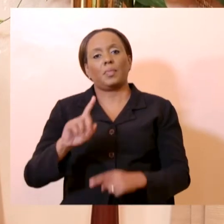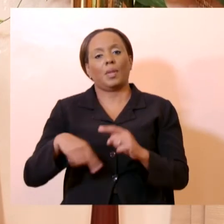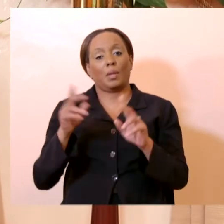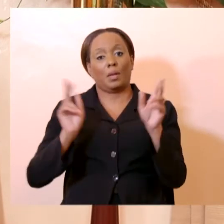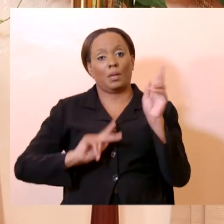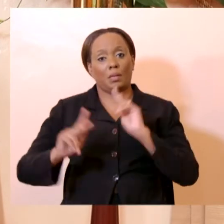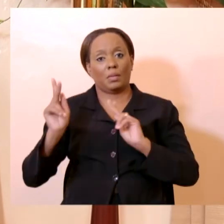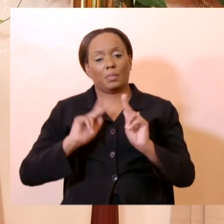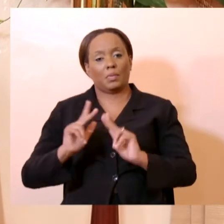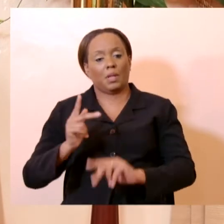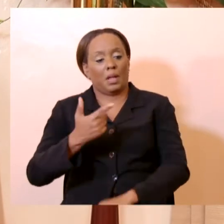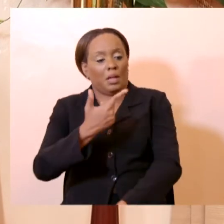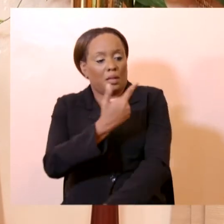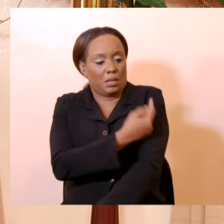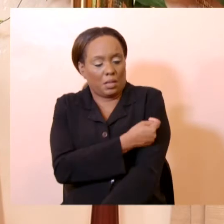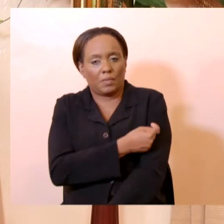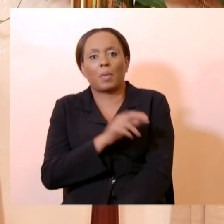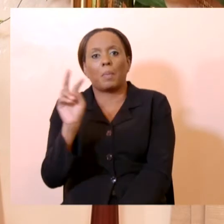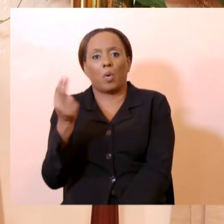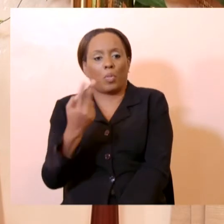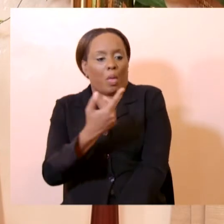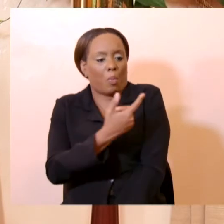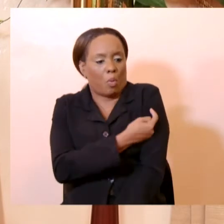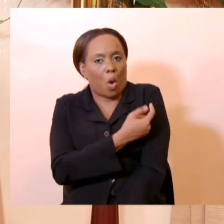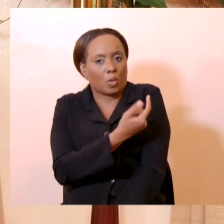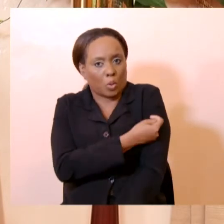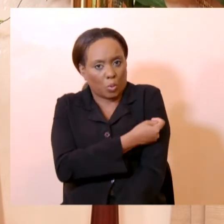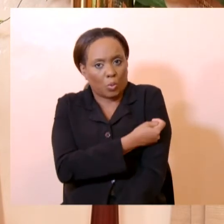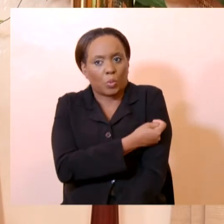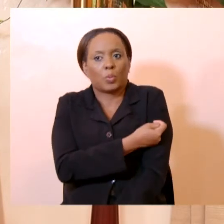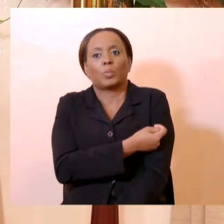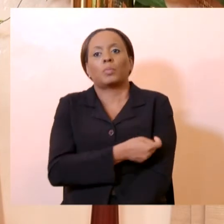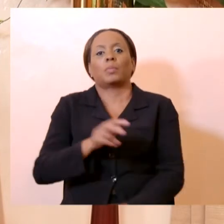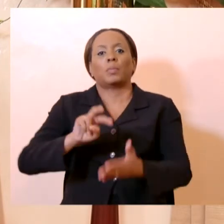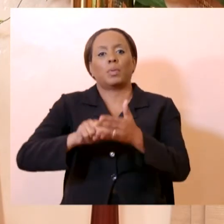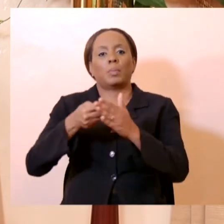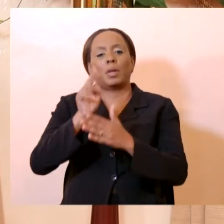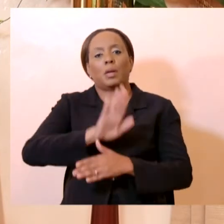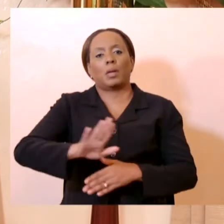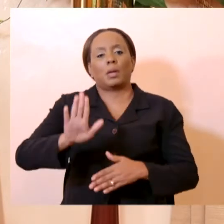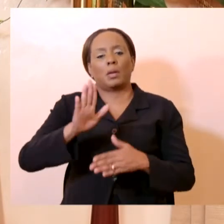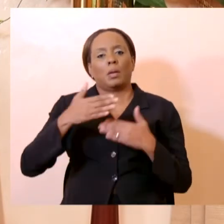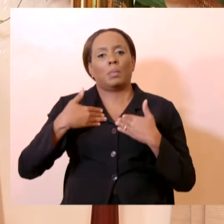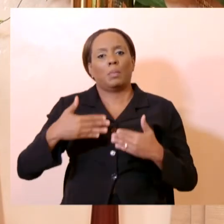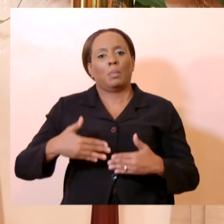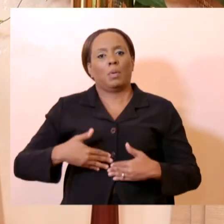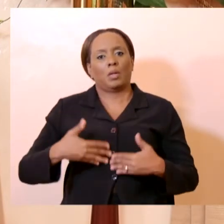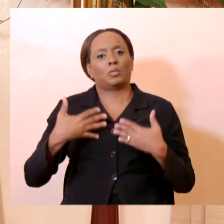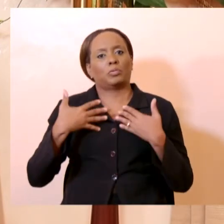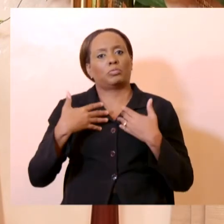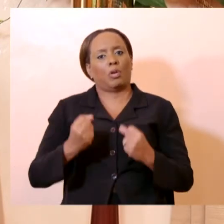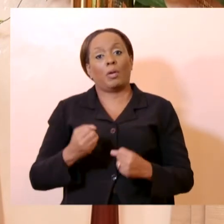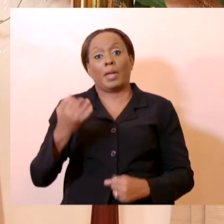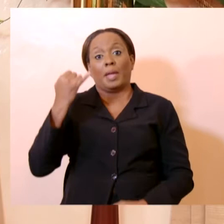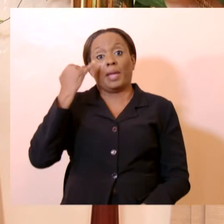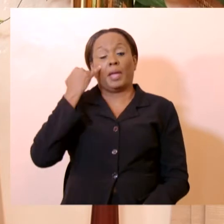of protection against severe disease should they contract COVID and the